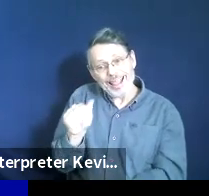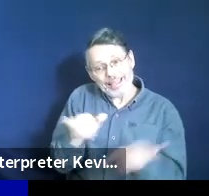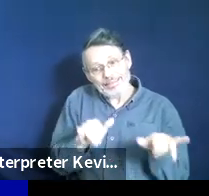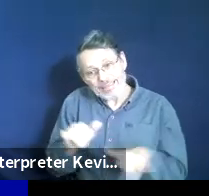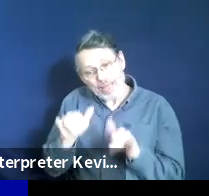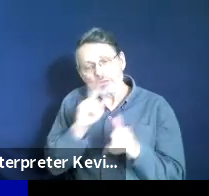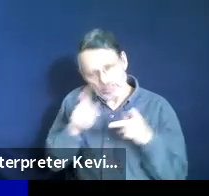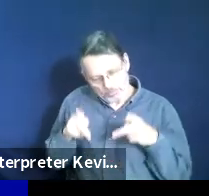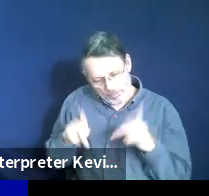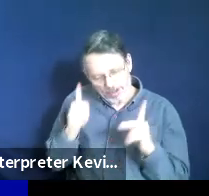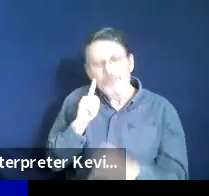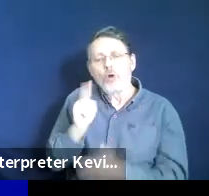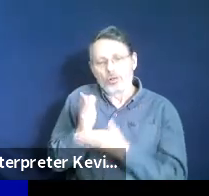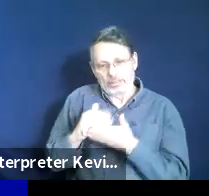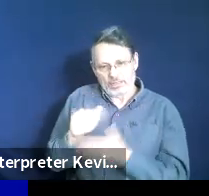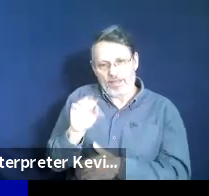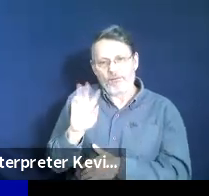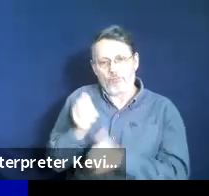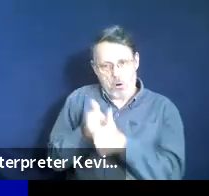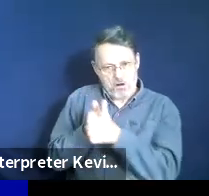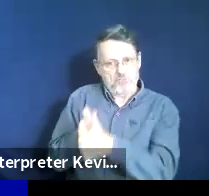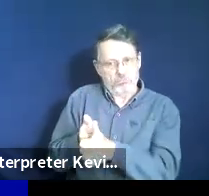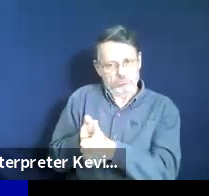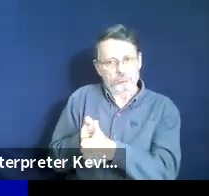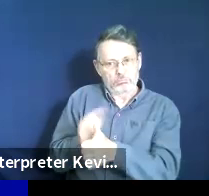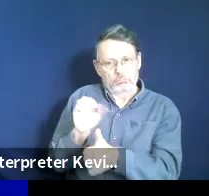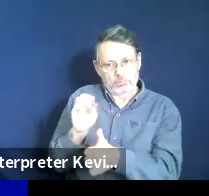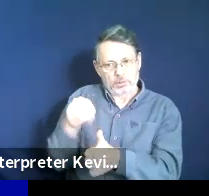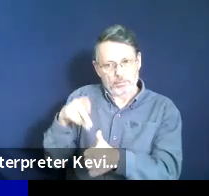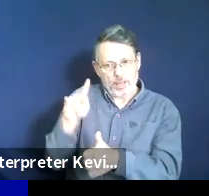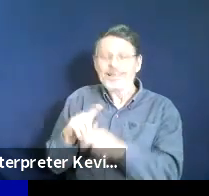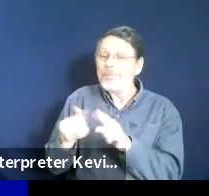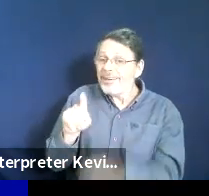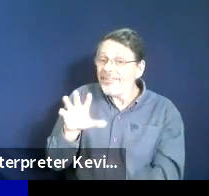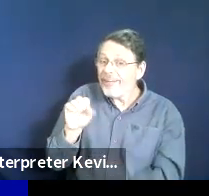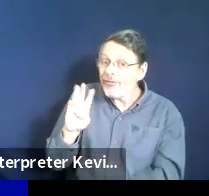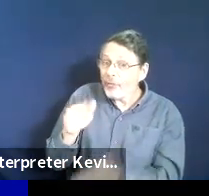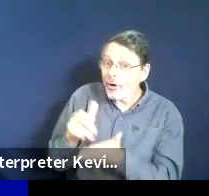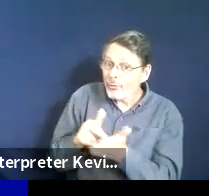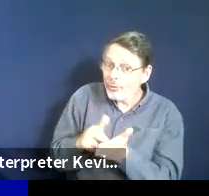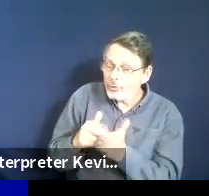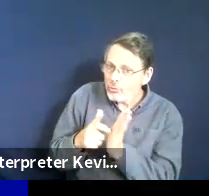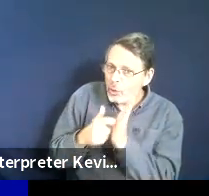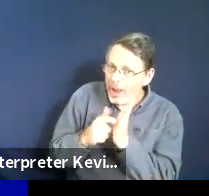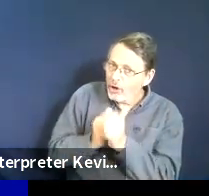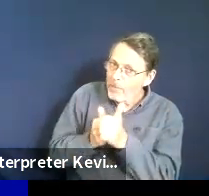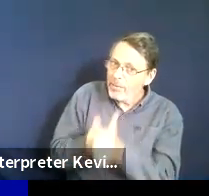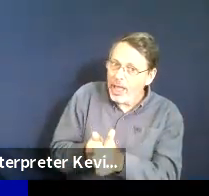permitted for Section 504 compliance. However, the Section 504 regulations require compliance